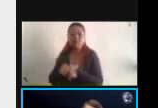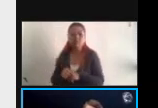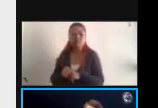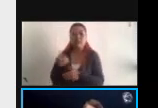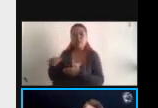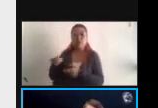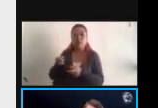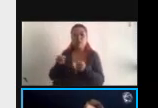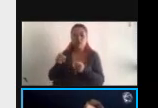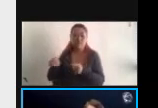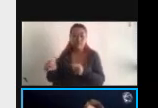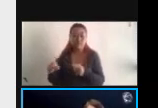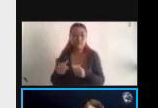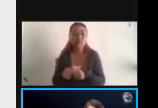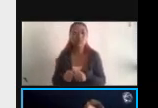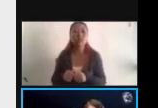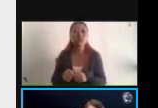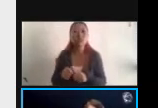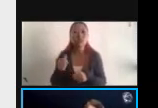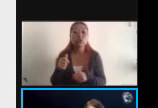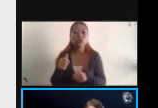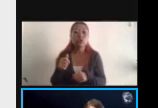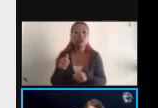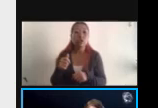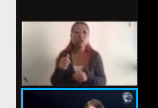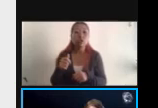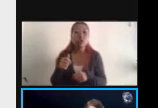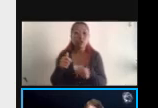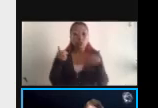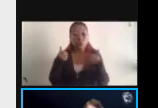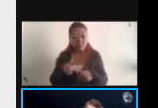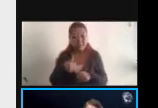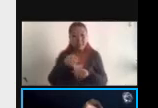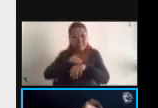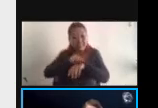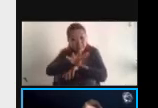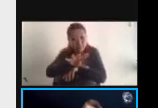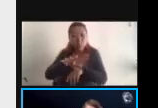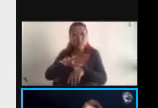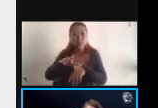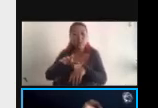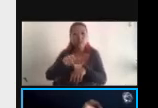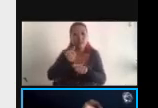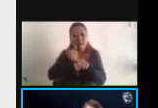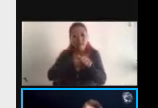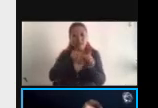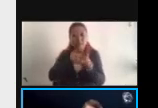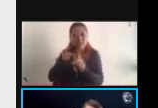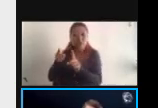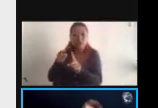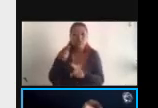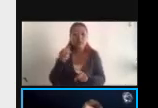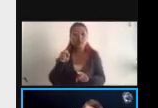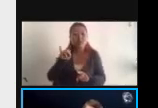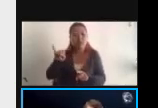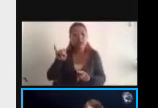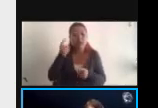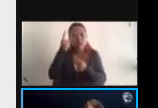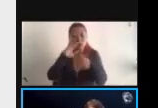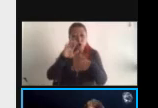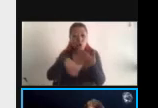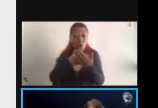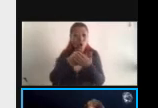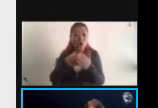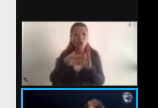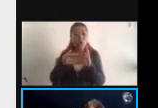to influence or be influenced by the humans, and HSI considers all human roles across the